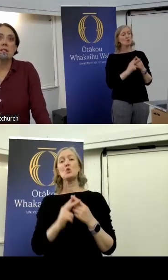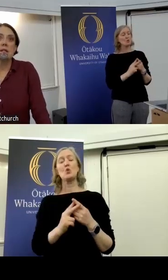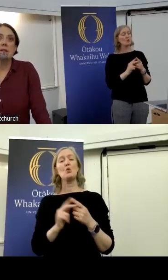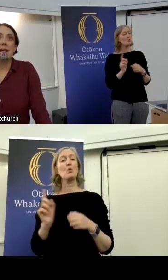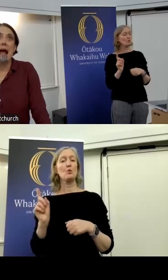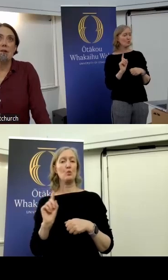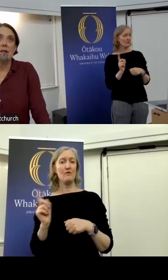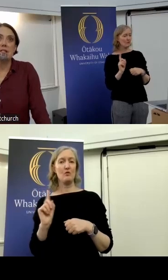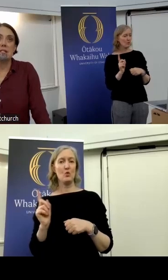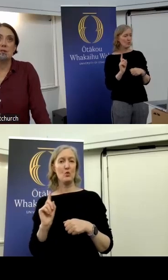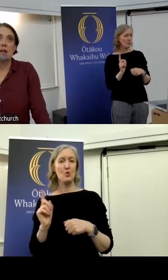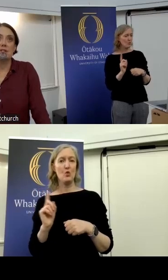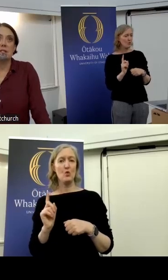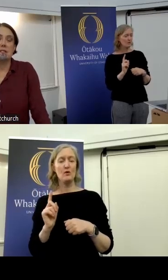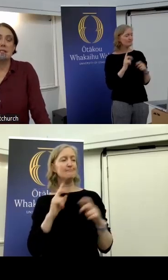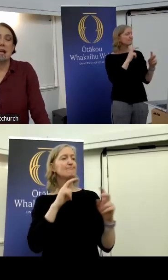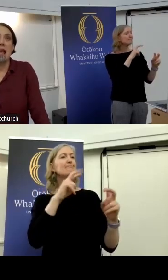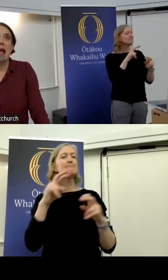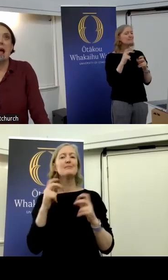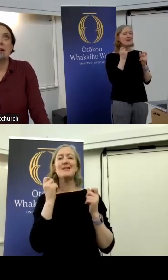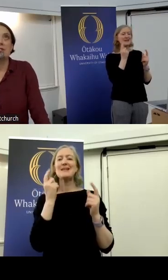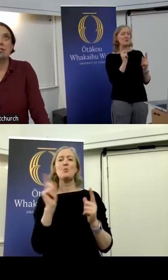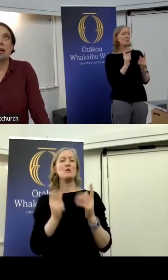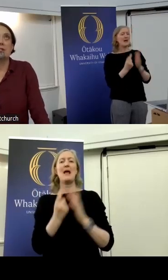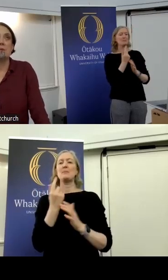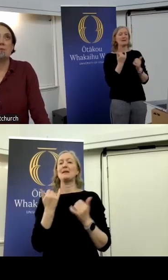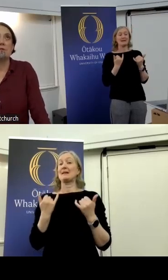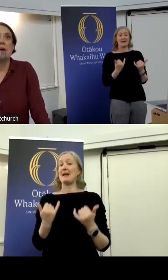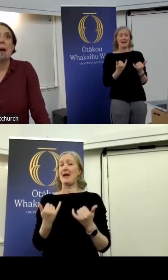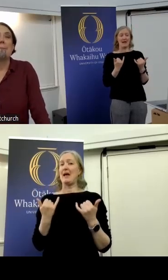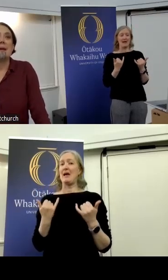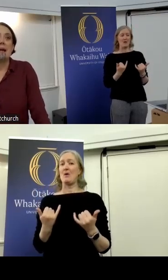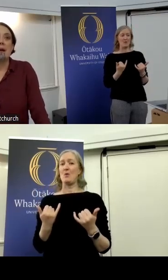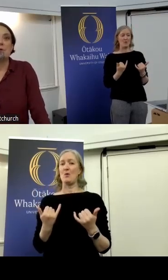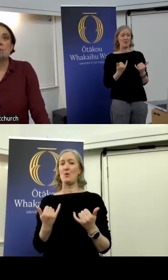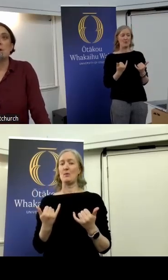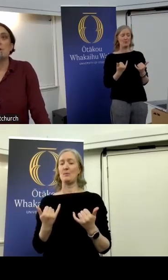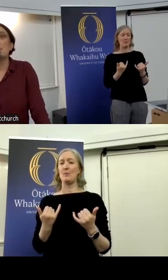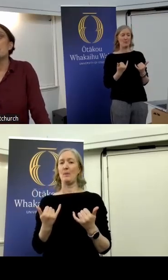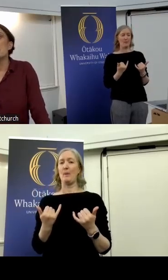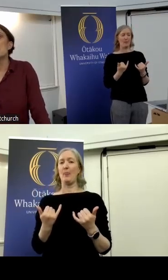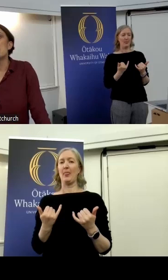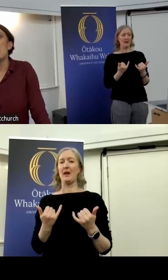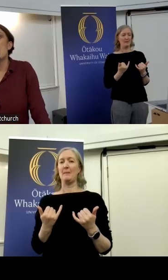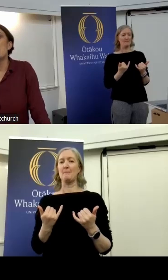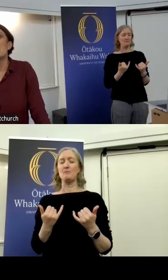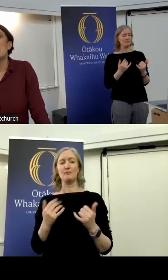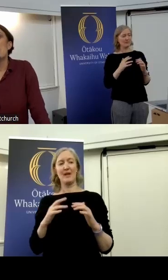what the current situation is in terms of being able to